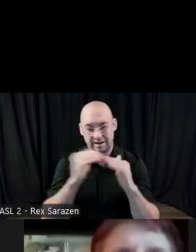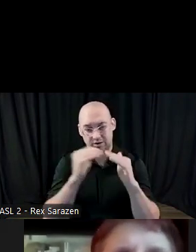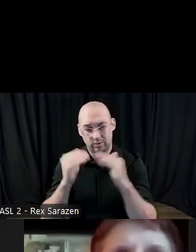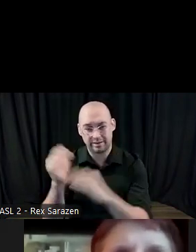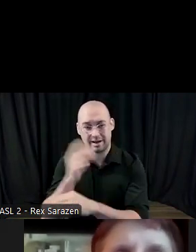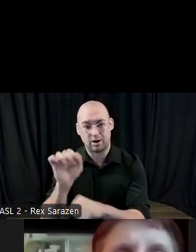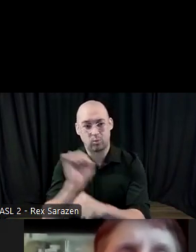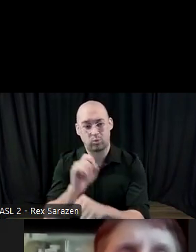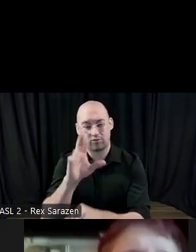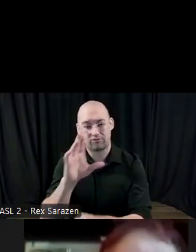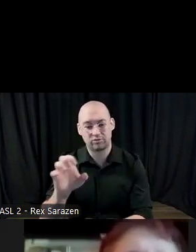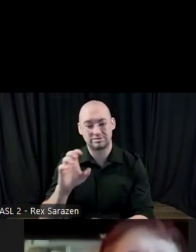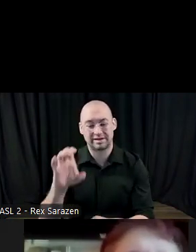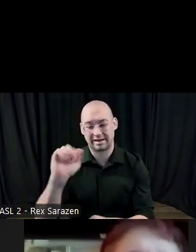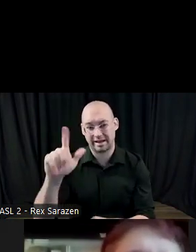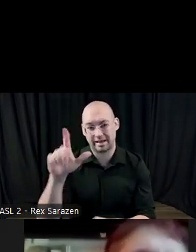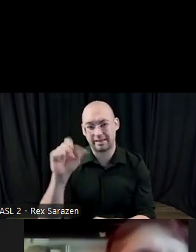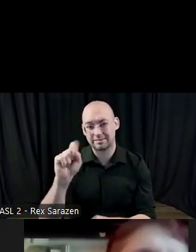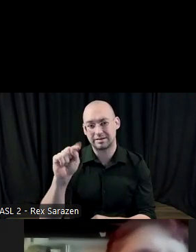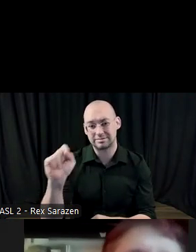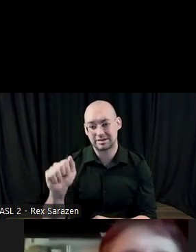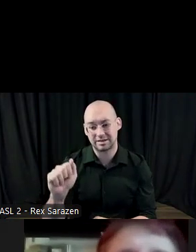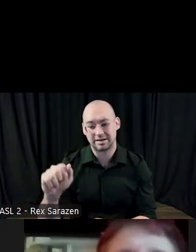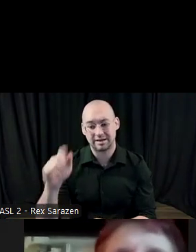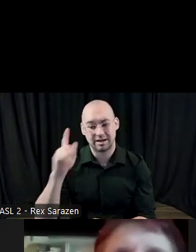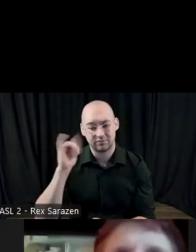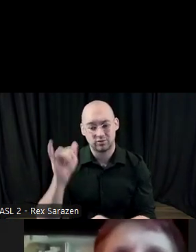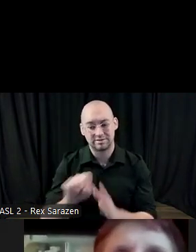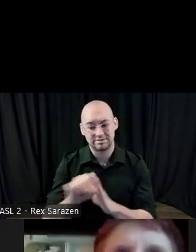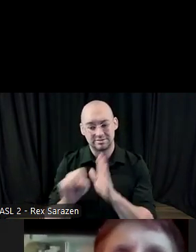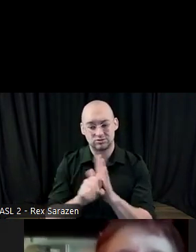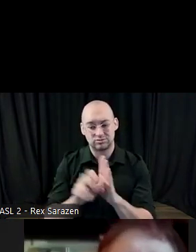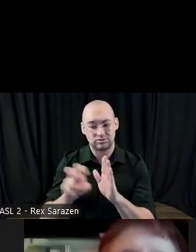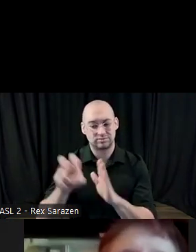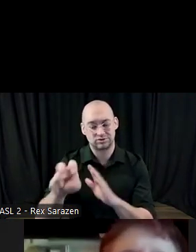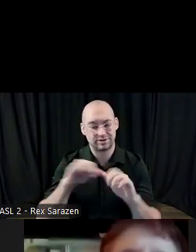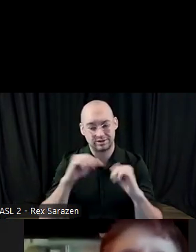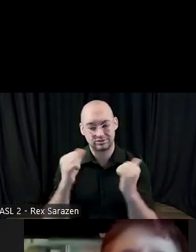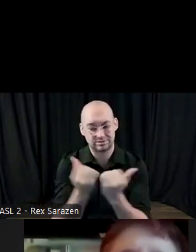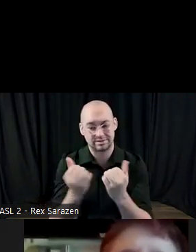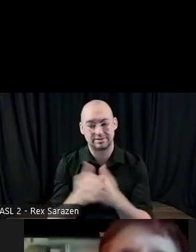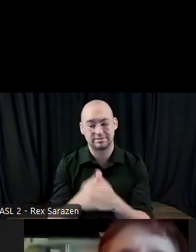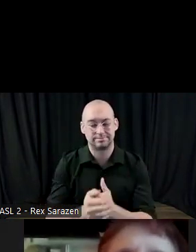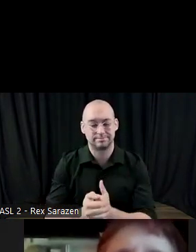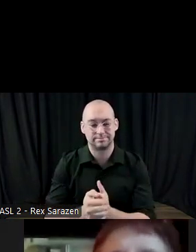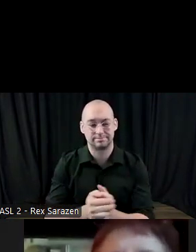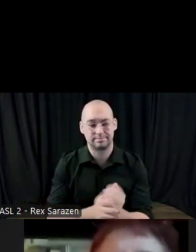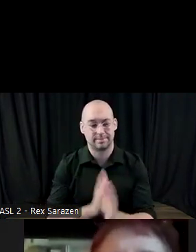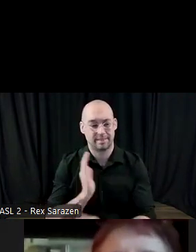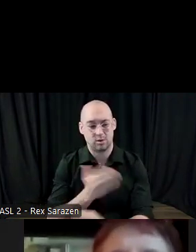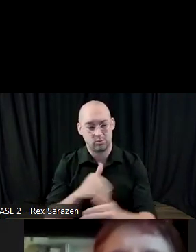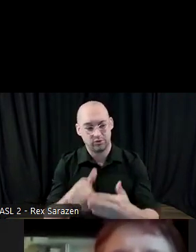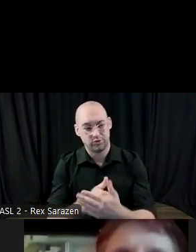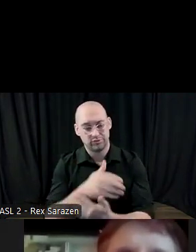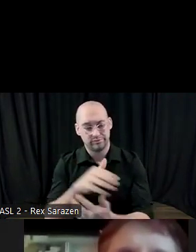Workforce at CALSTA, which is the California State Transportation Agency, and our new